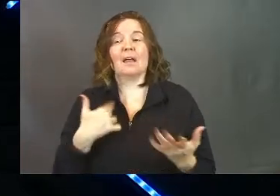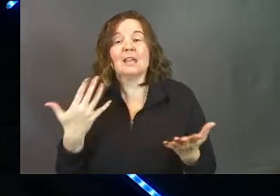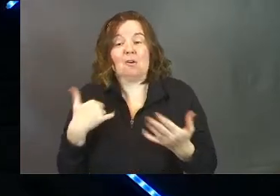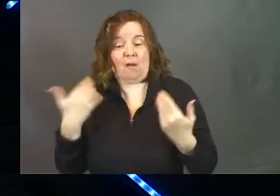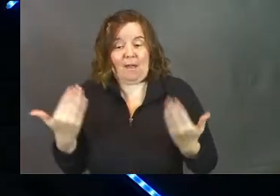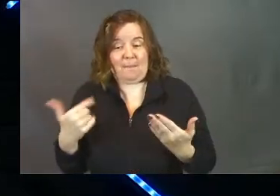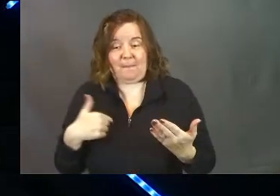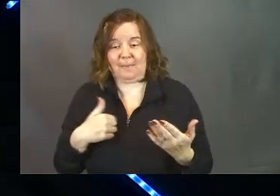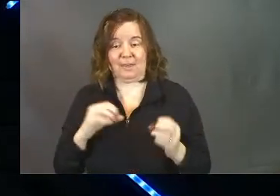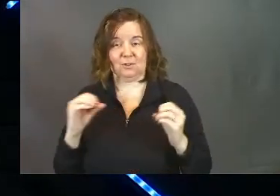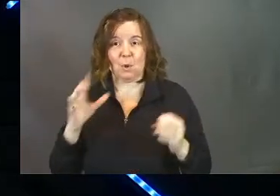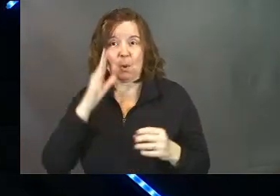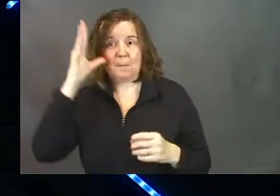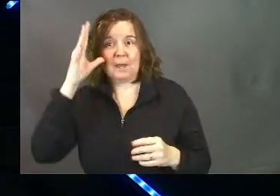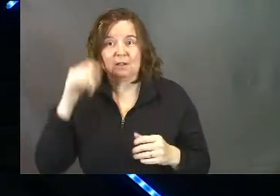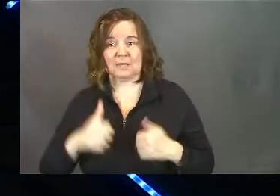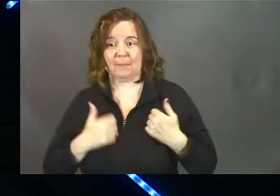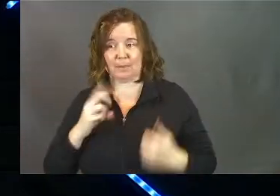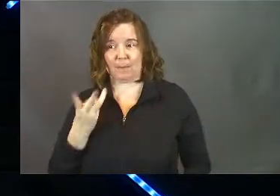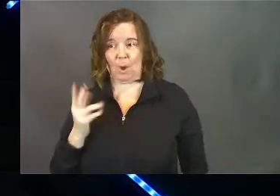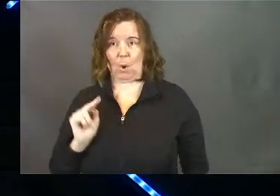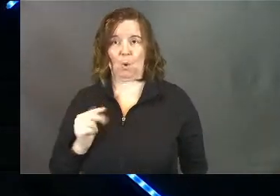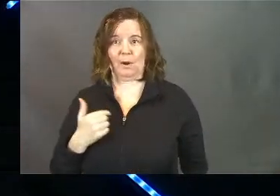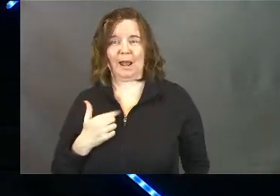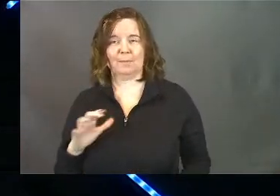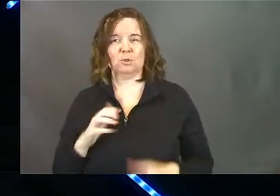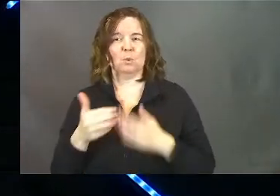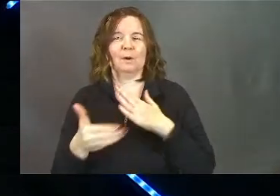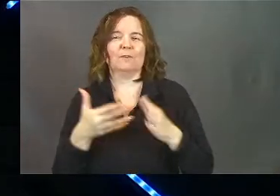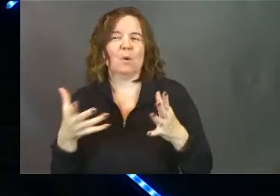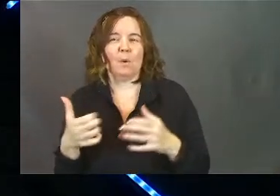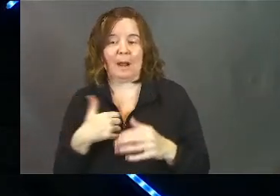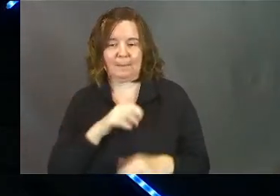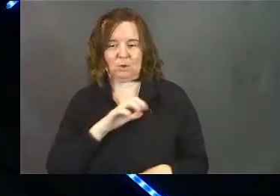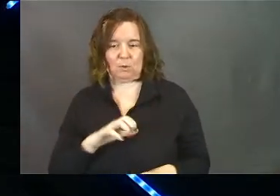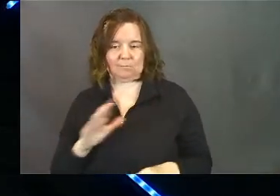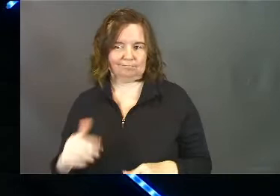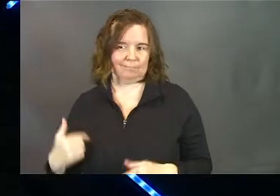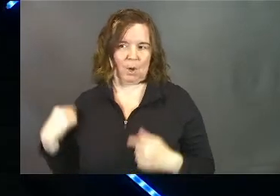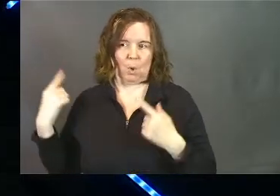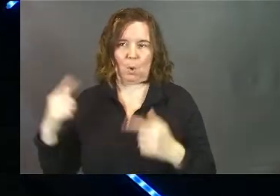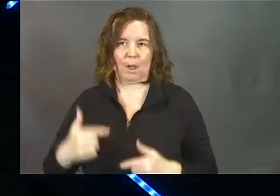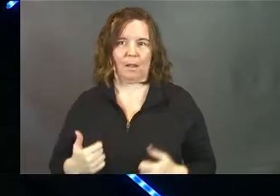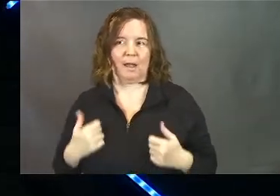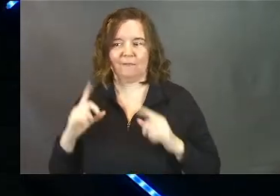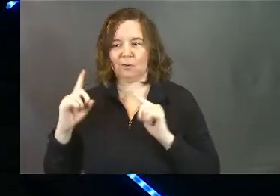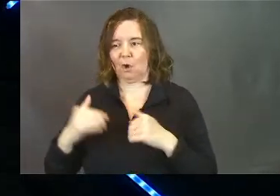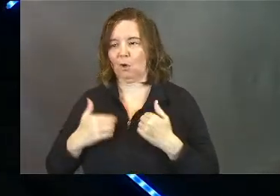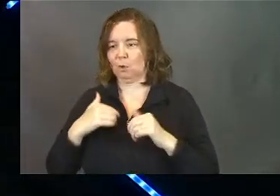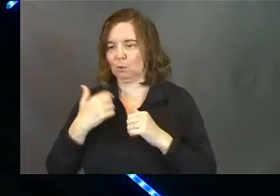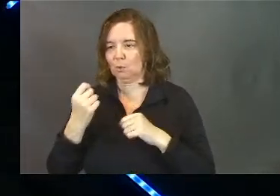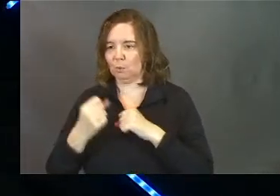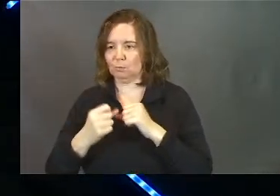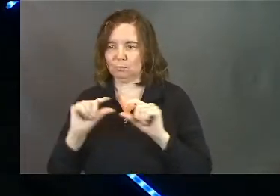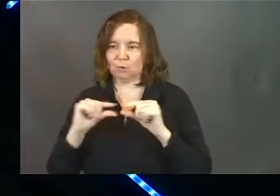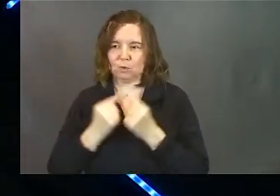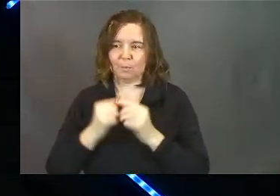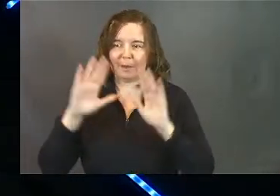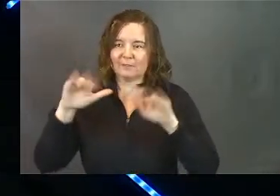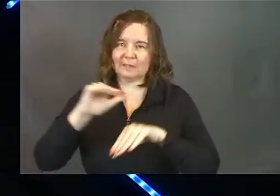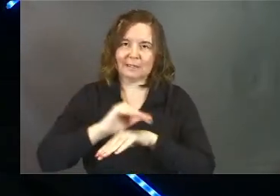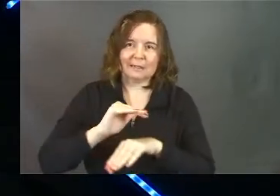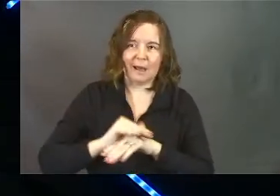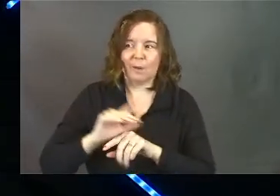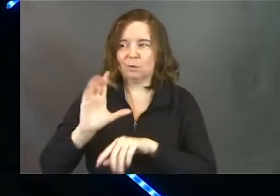here I am. There's no parents. I'm living on my own, and I'm going to do whatever I want. I've been a Christian my whole life, you know? I'd gone to youth group every Sunday night, went to church every